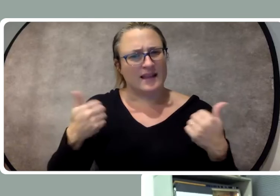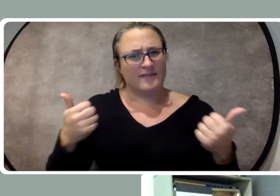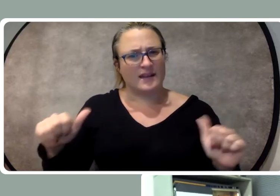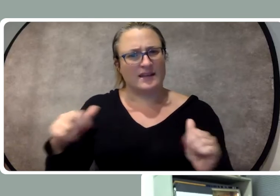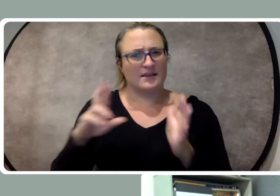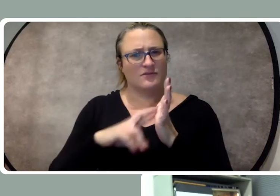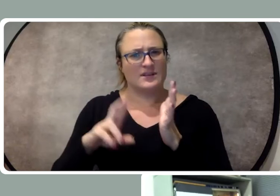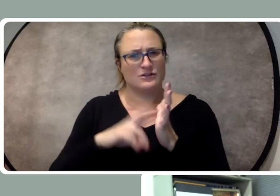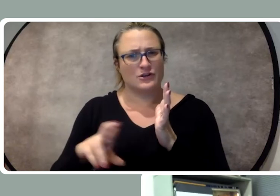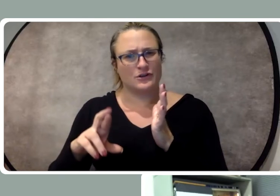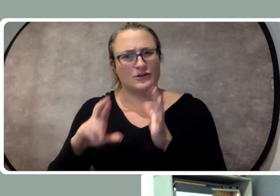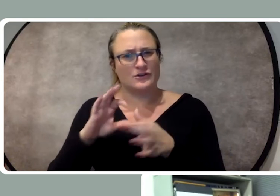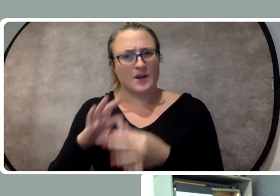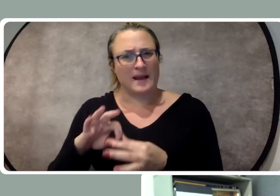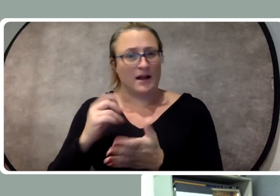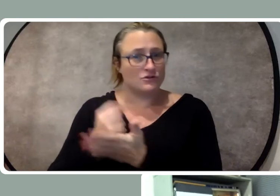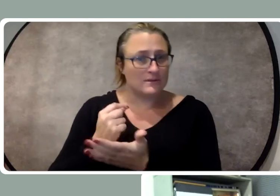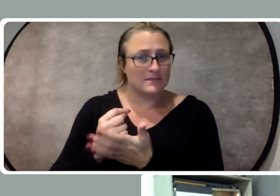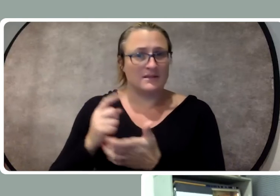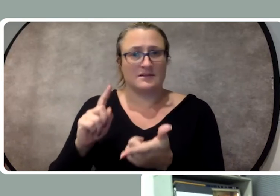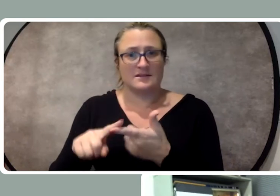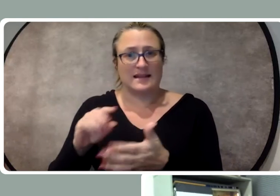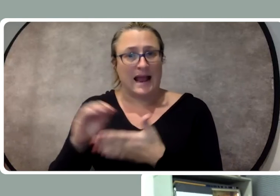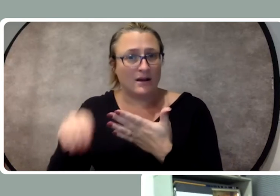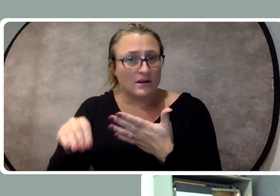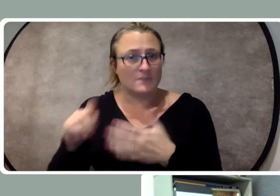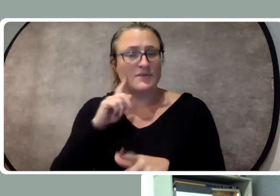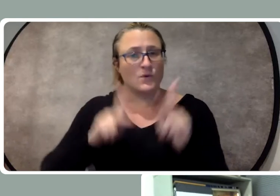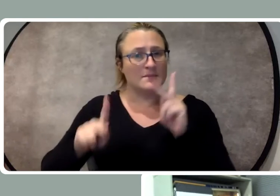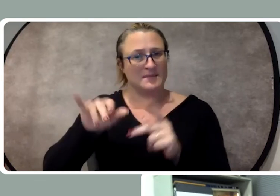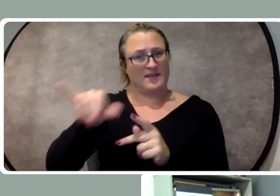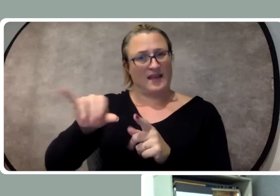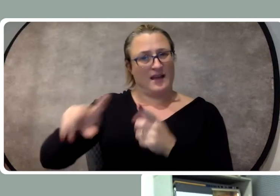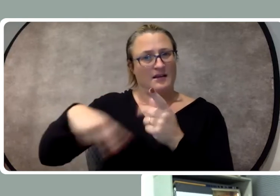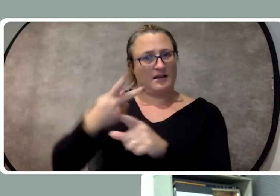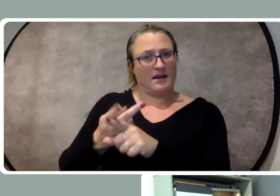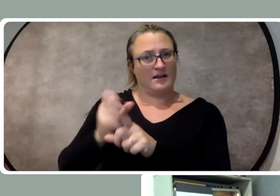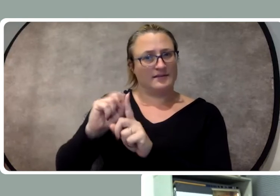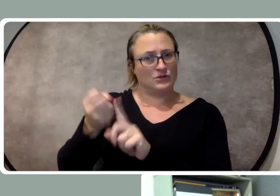on treatments and outcomes with people in such situations?